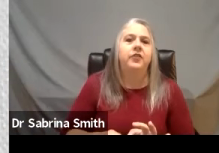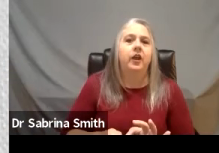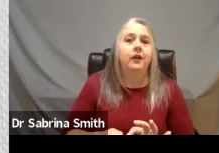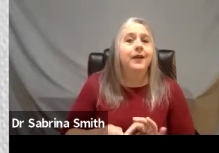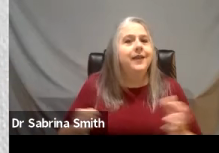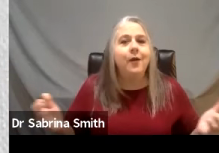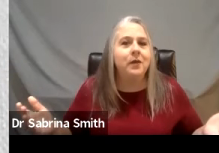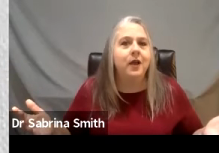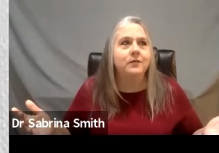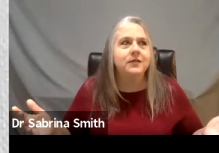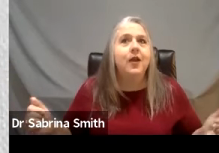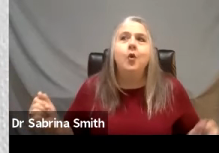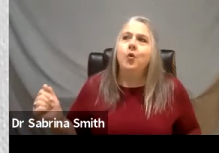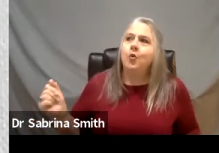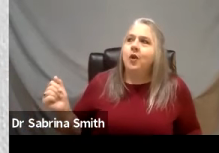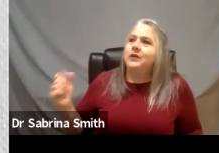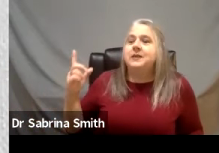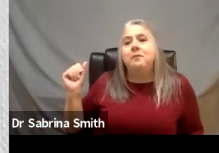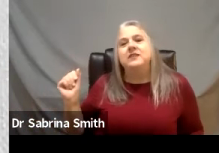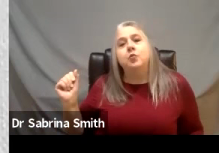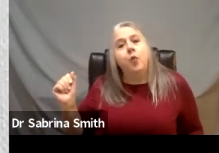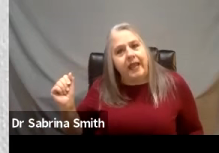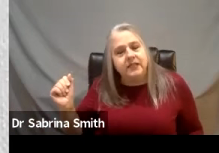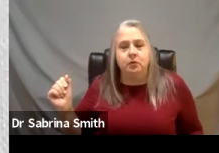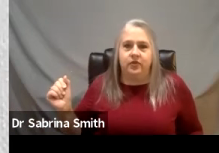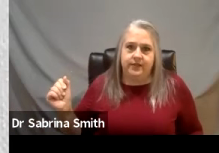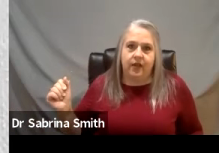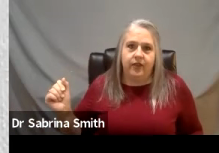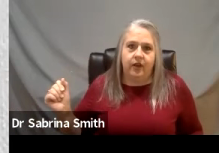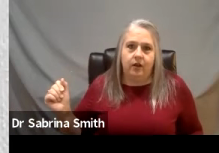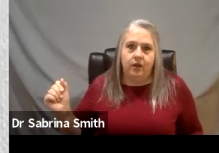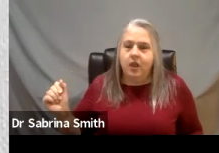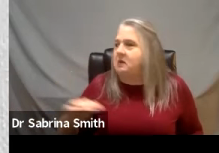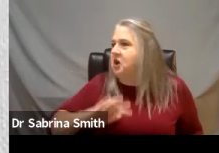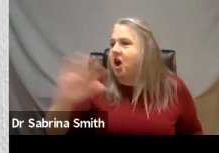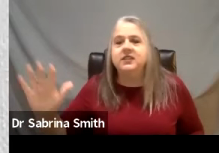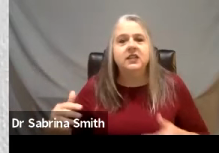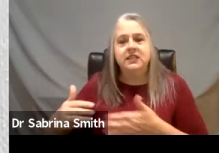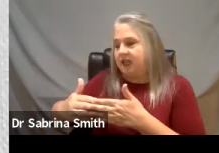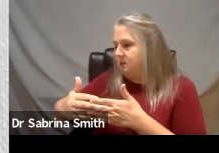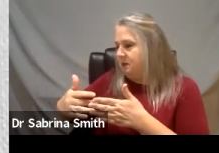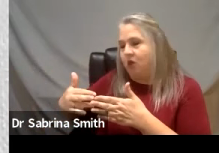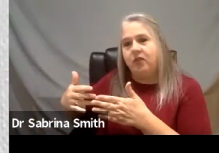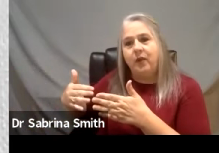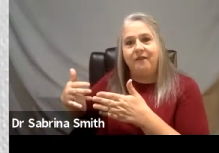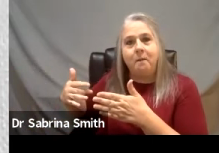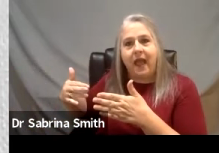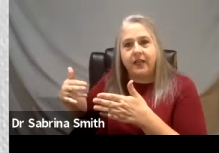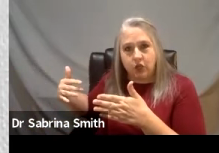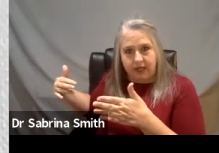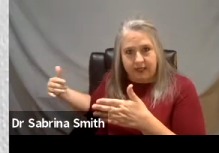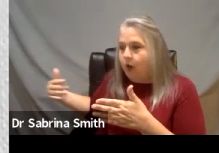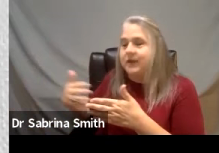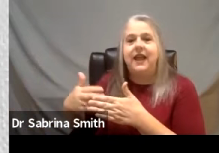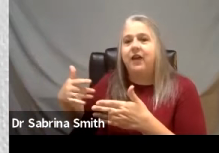this out there. Now it becomes, what's the best way to put this out there? Constantly telling people that we have a bag